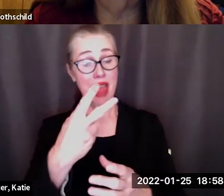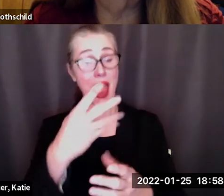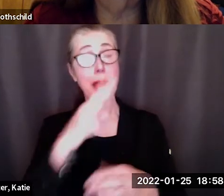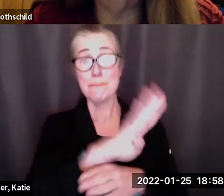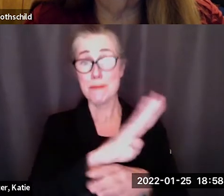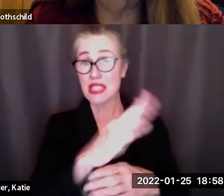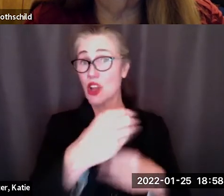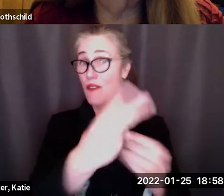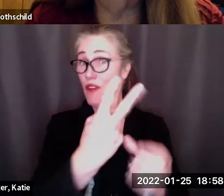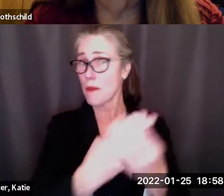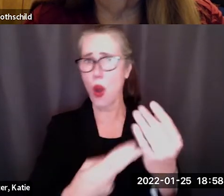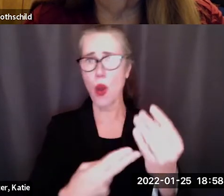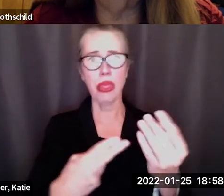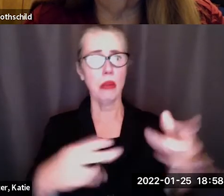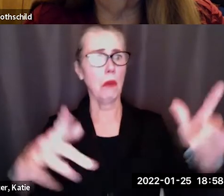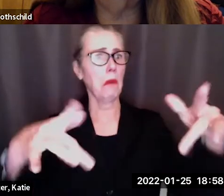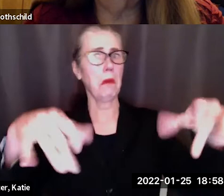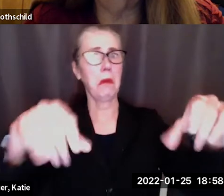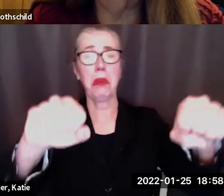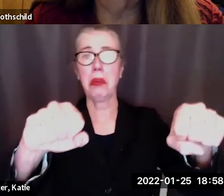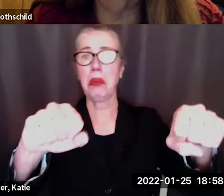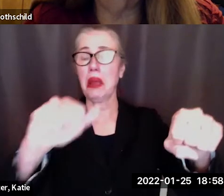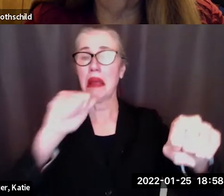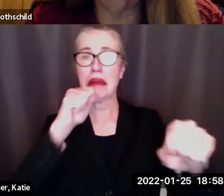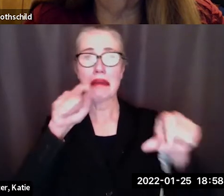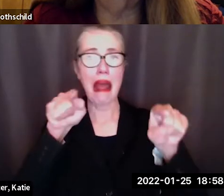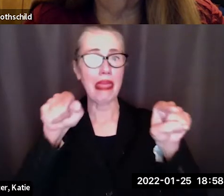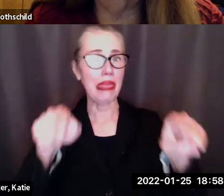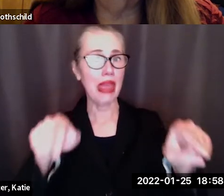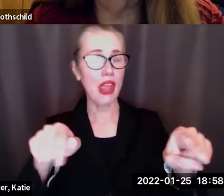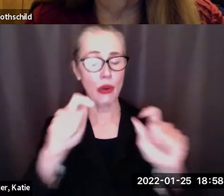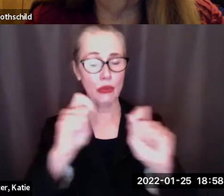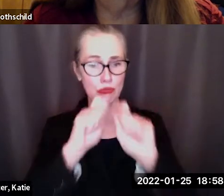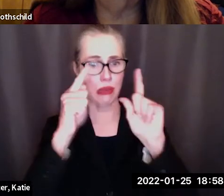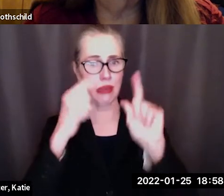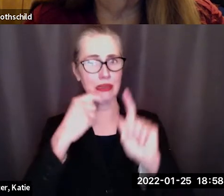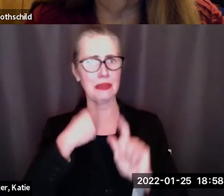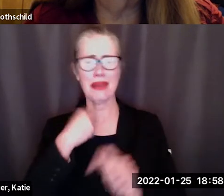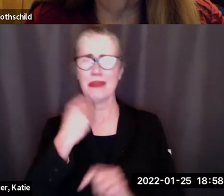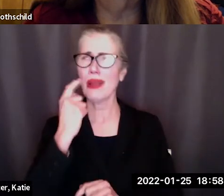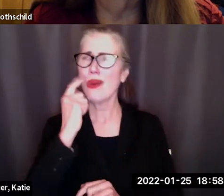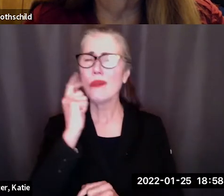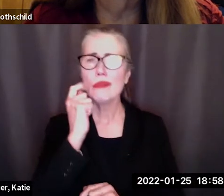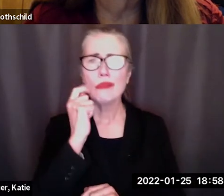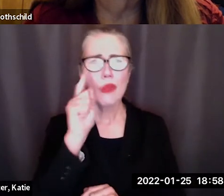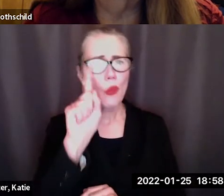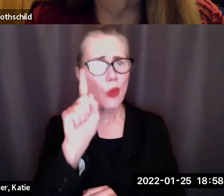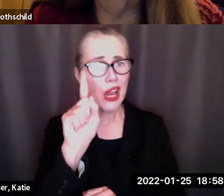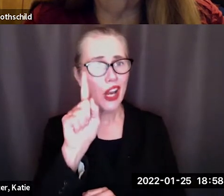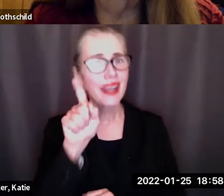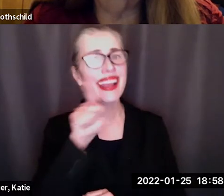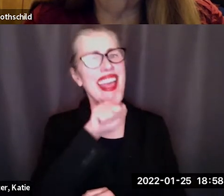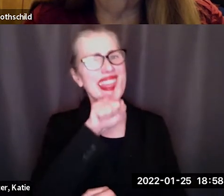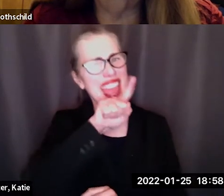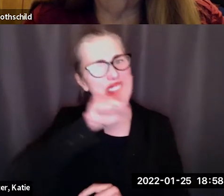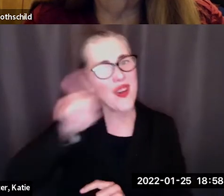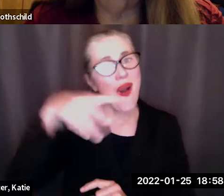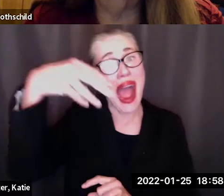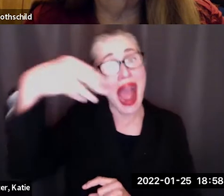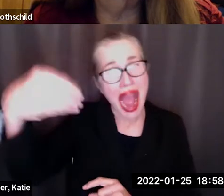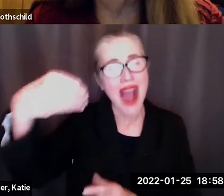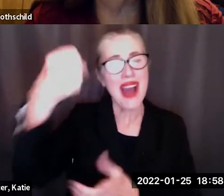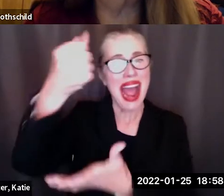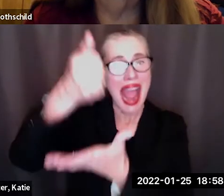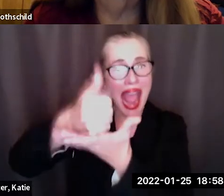surprise they weren't there and when i found out where where are they they were at the sites helping with the